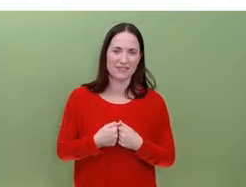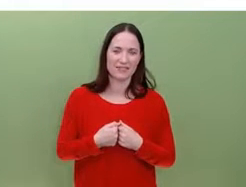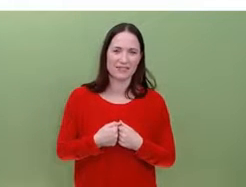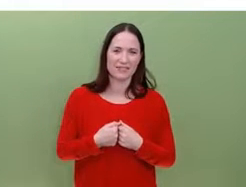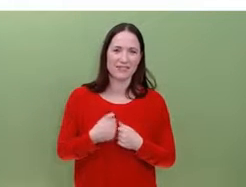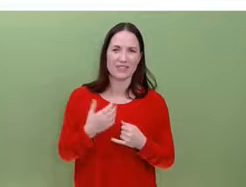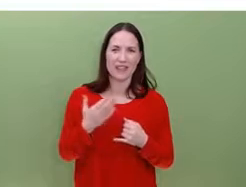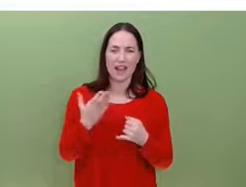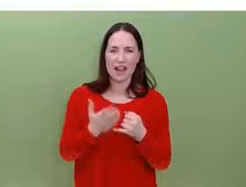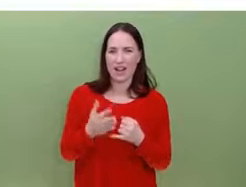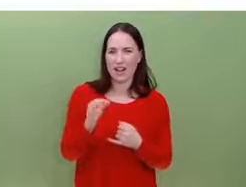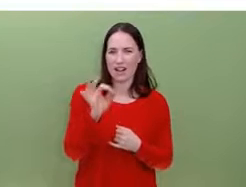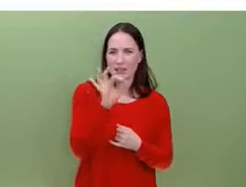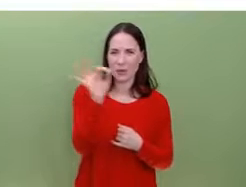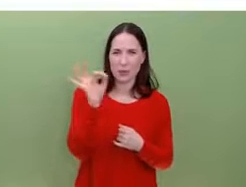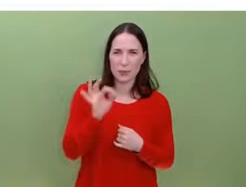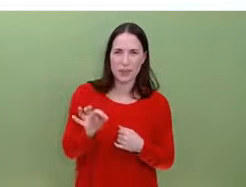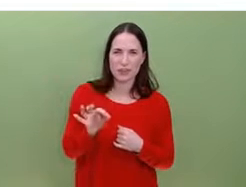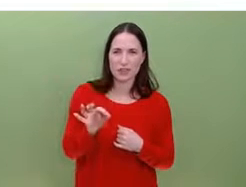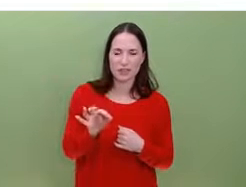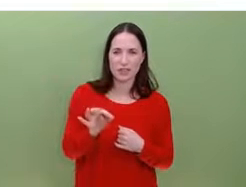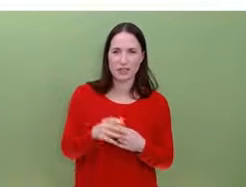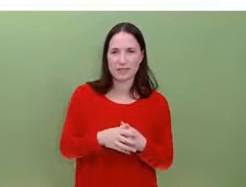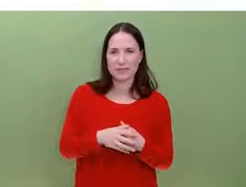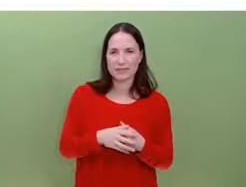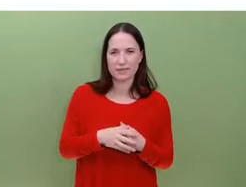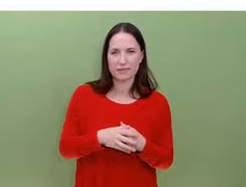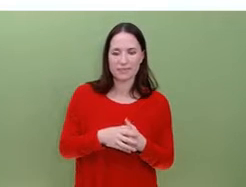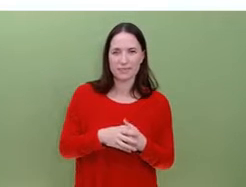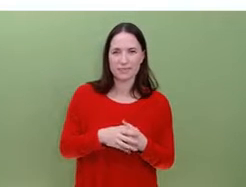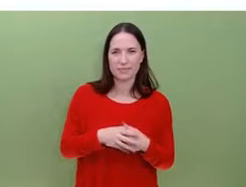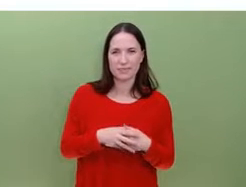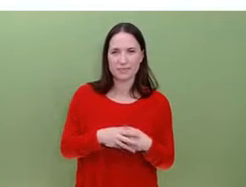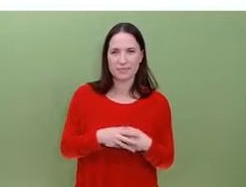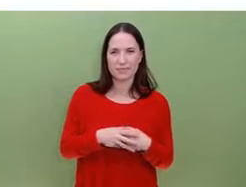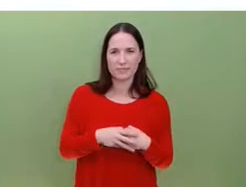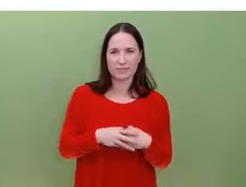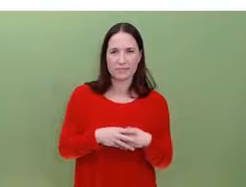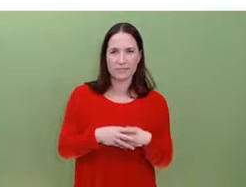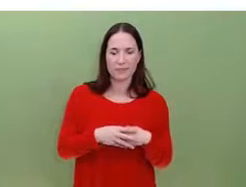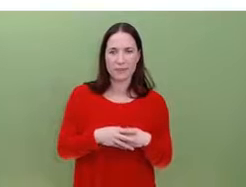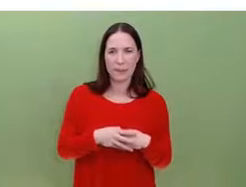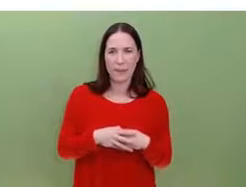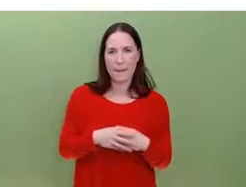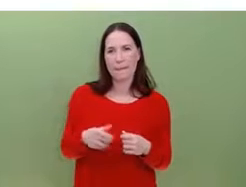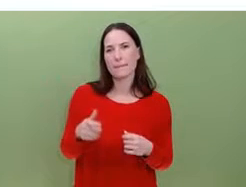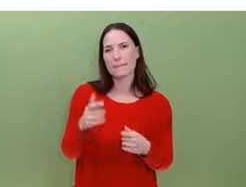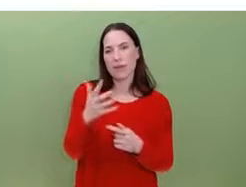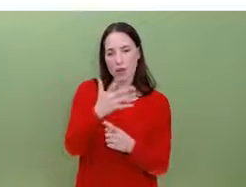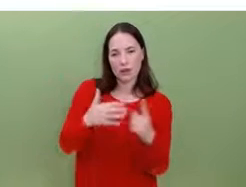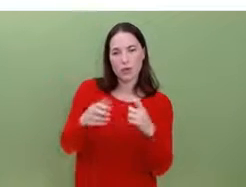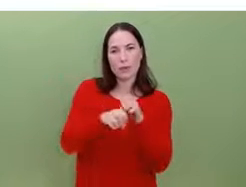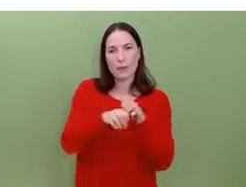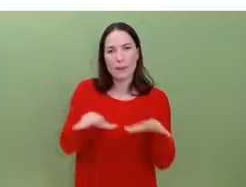Let's just see which has had sort of popular votes. So there's a question around the role of social media that I know we're